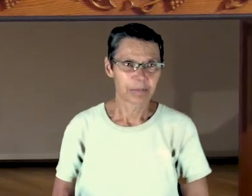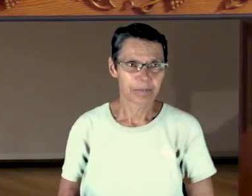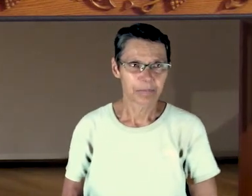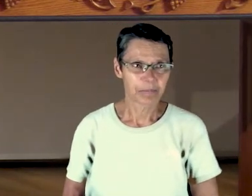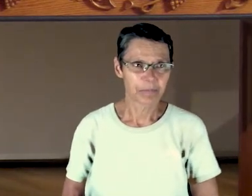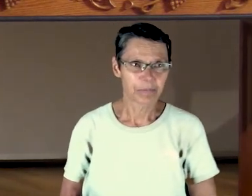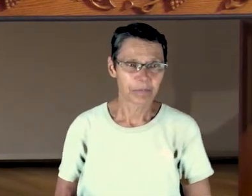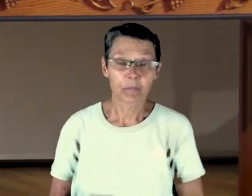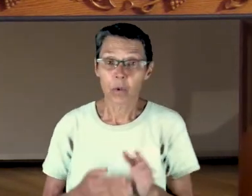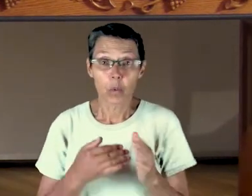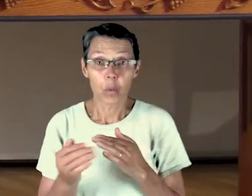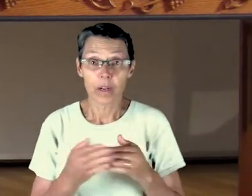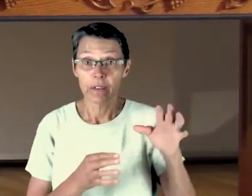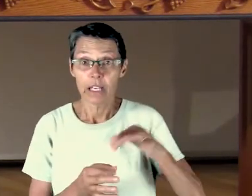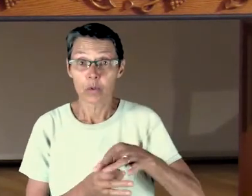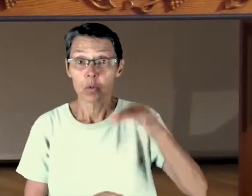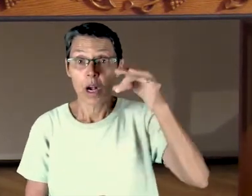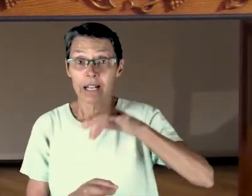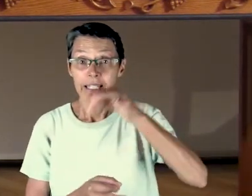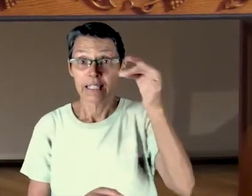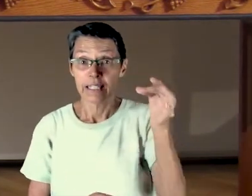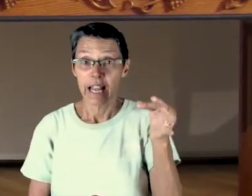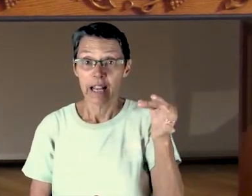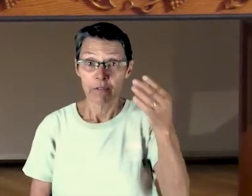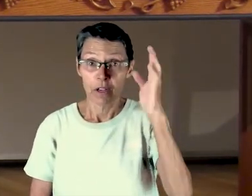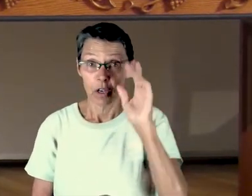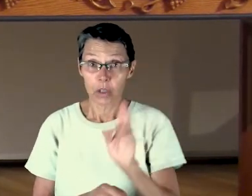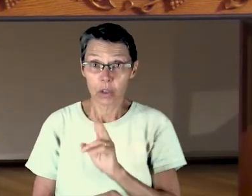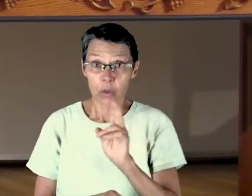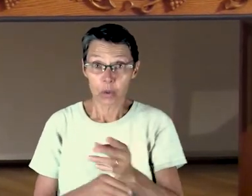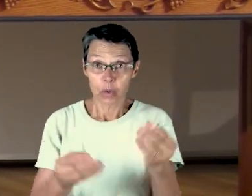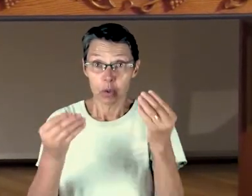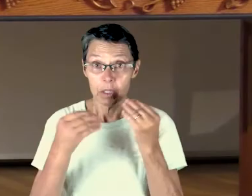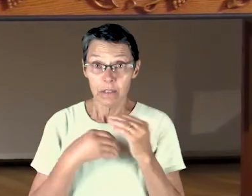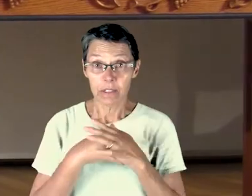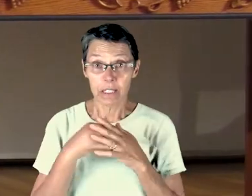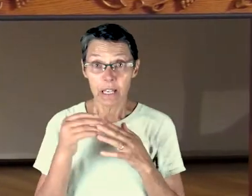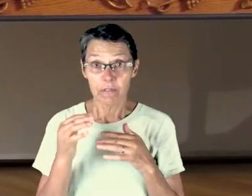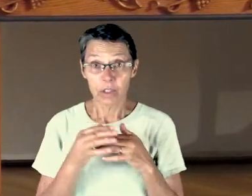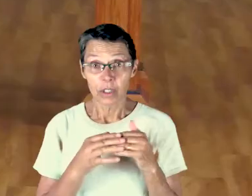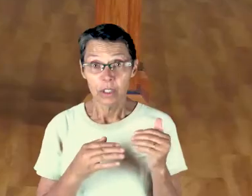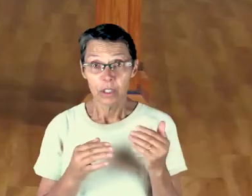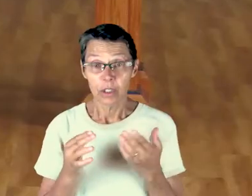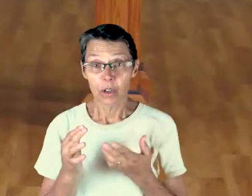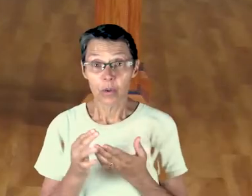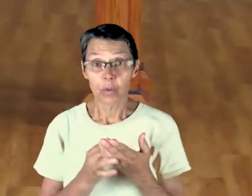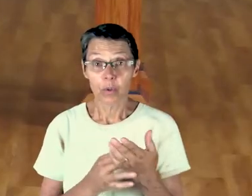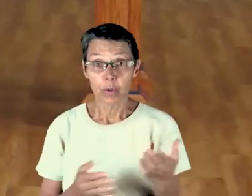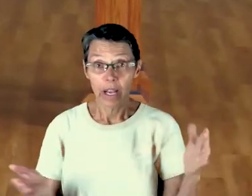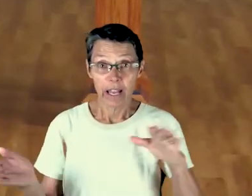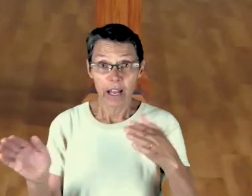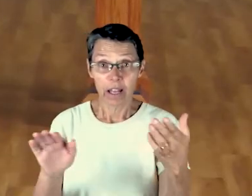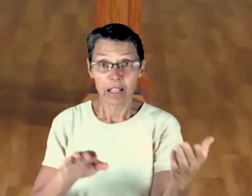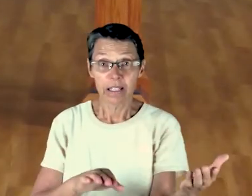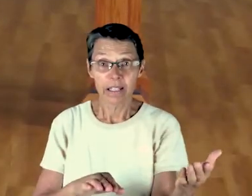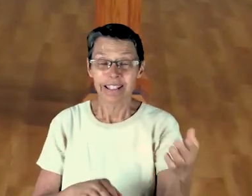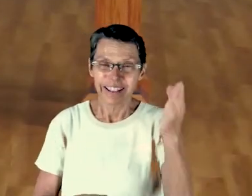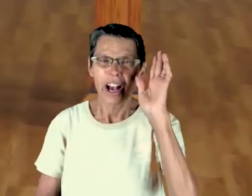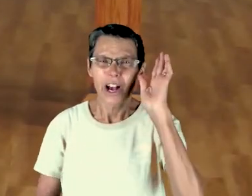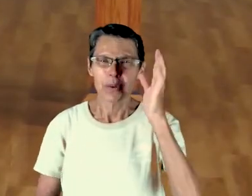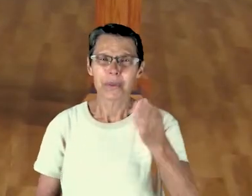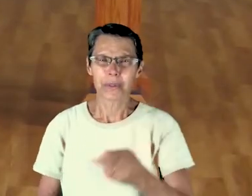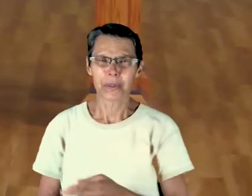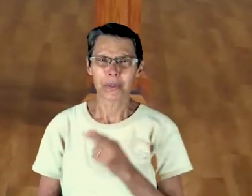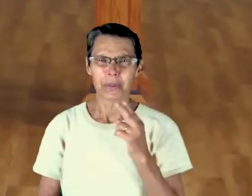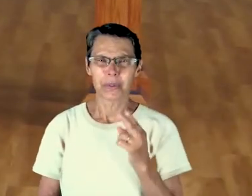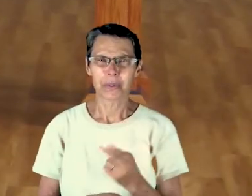Whatever that rod and staff are that God needs to use to give us comfort in the midst of that valley of shadow of death, God will use. And